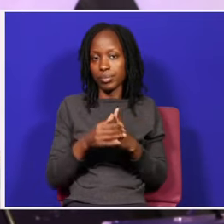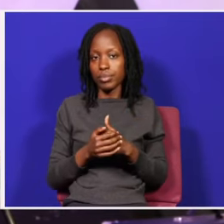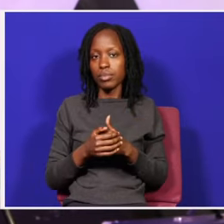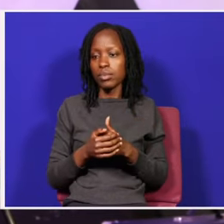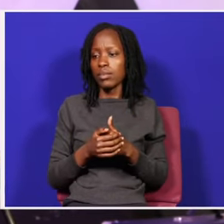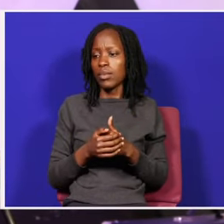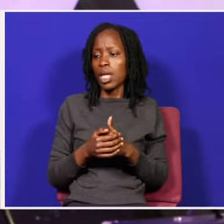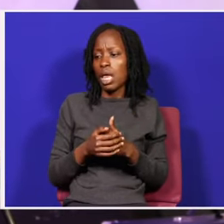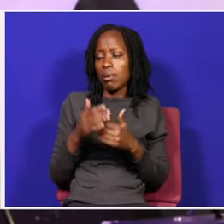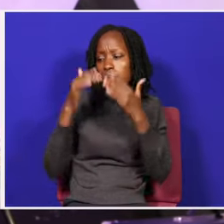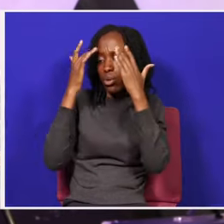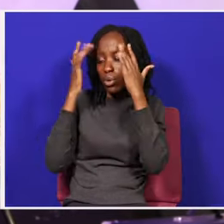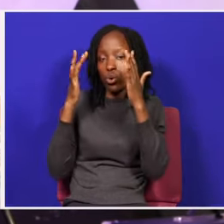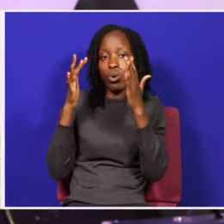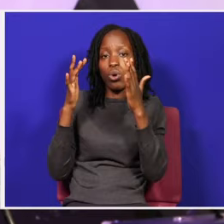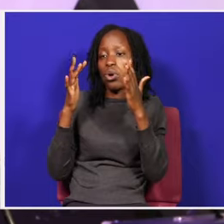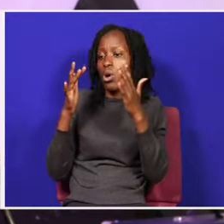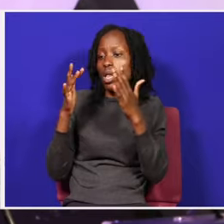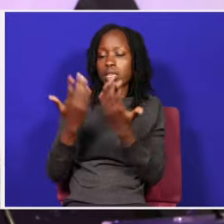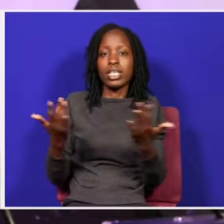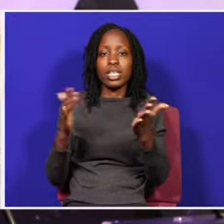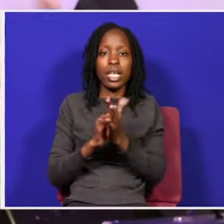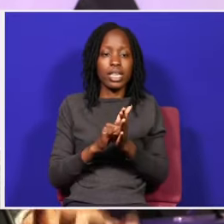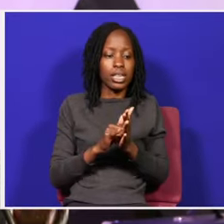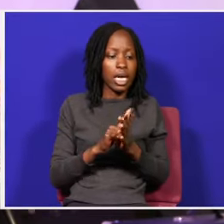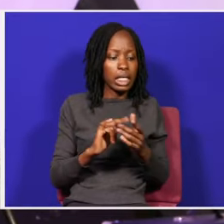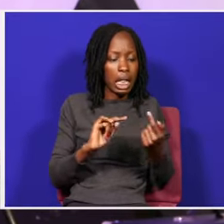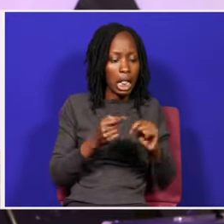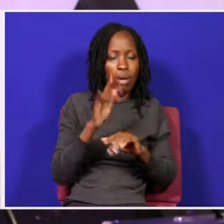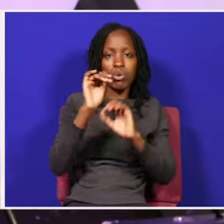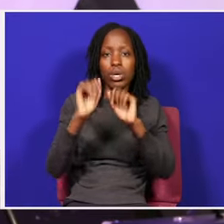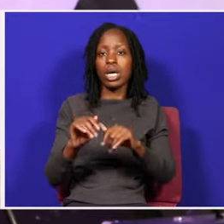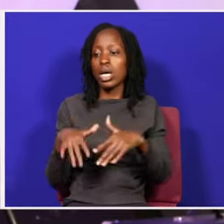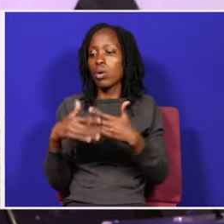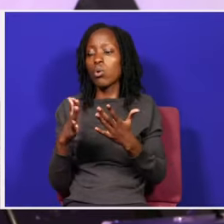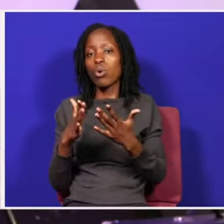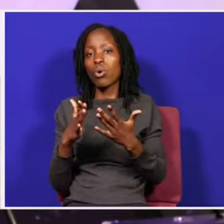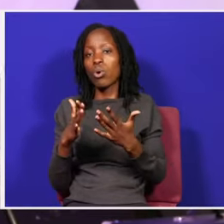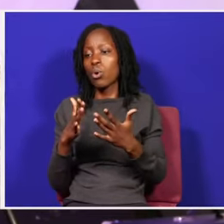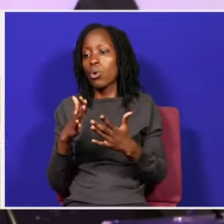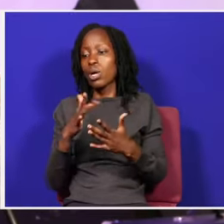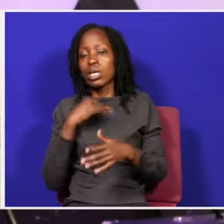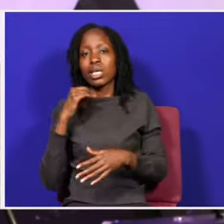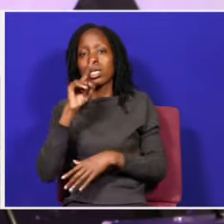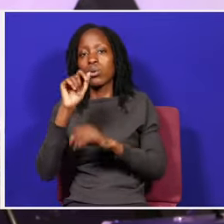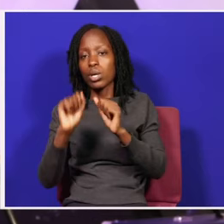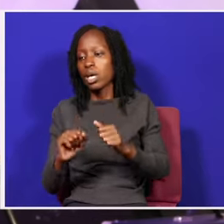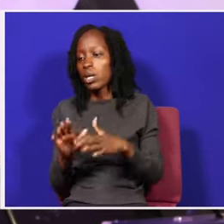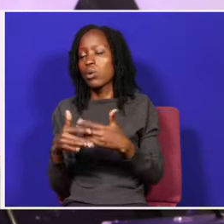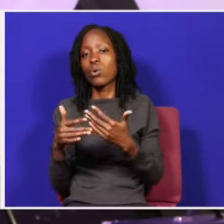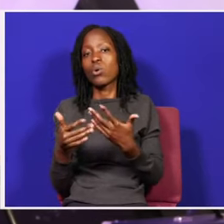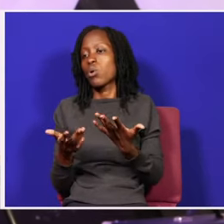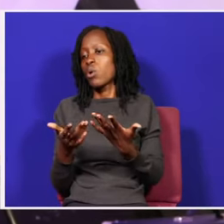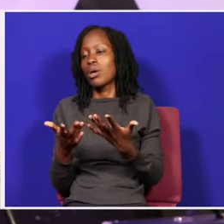your life out, that could have harmed you in some way, that could have interrupted your business or your work or your